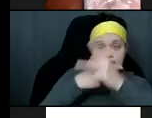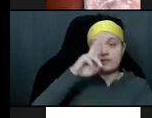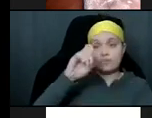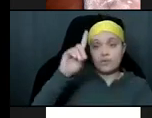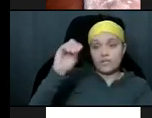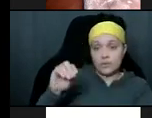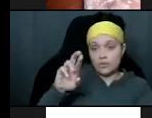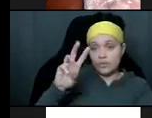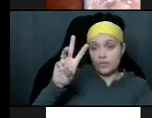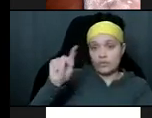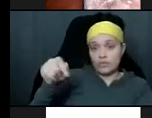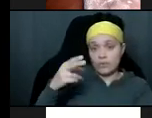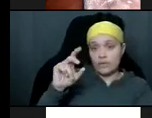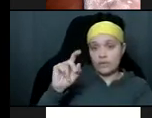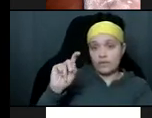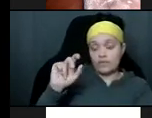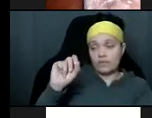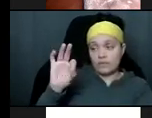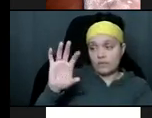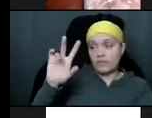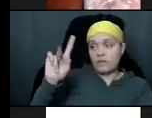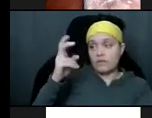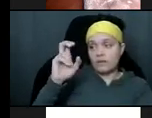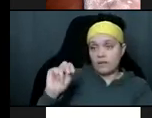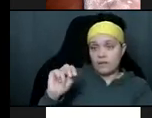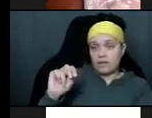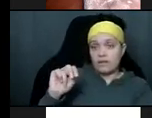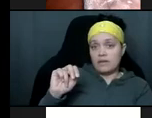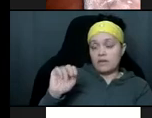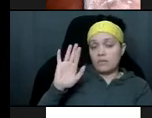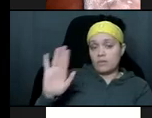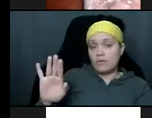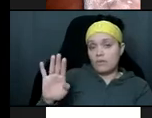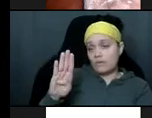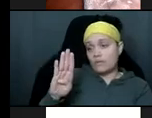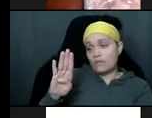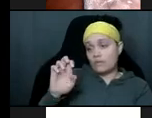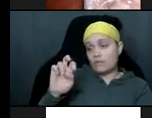the Wrath of Khan movie, where Khan is played by Benedict Cumberbatch.